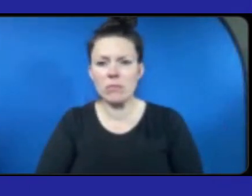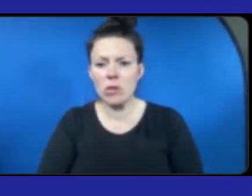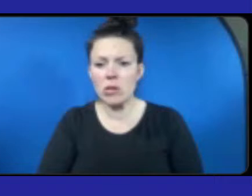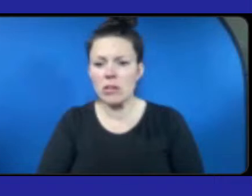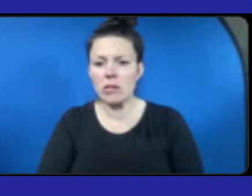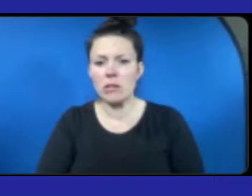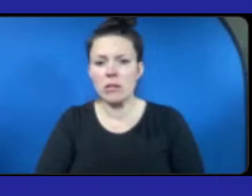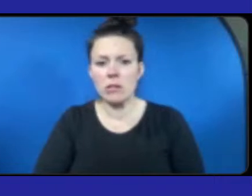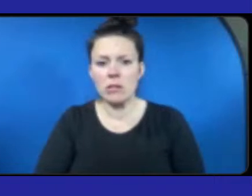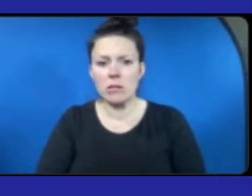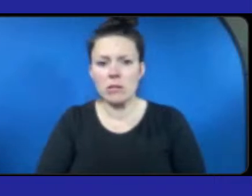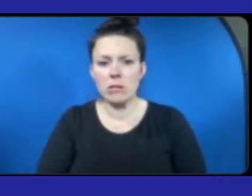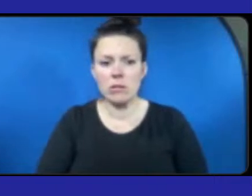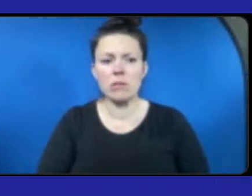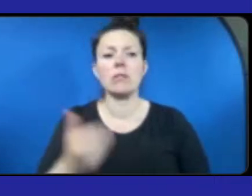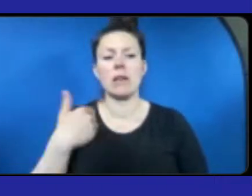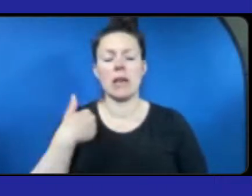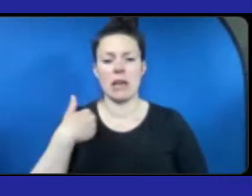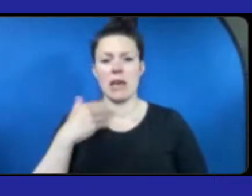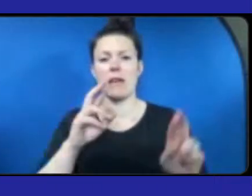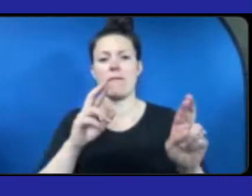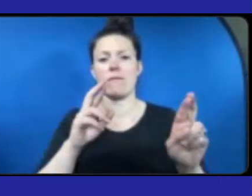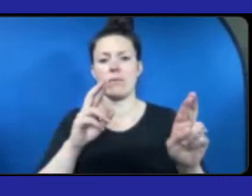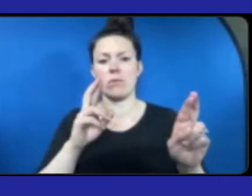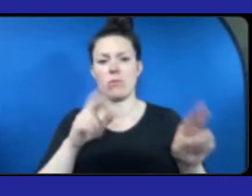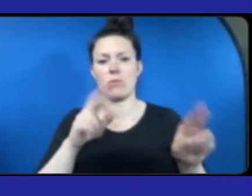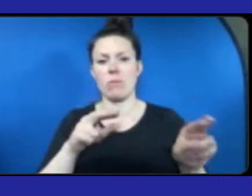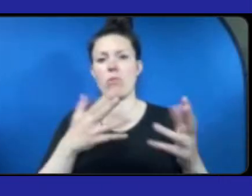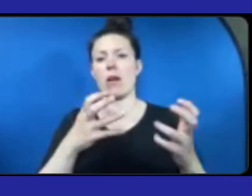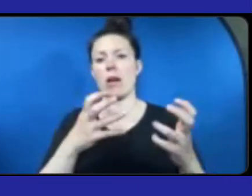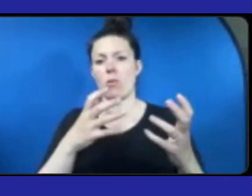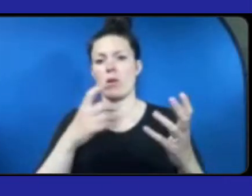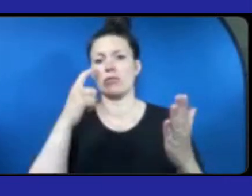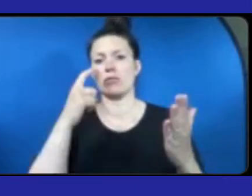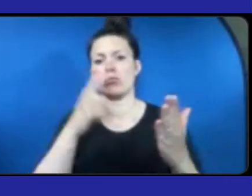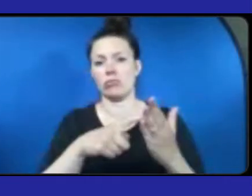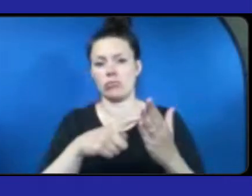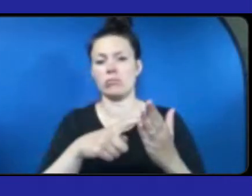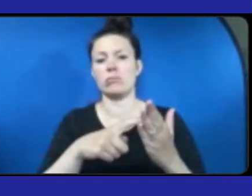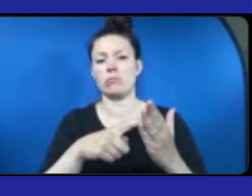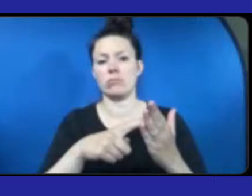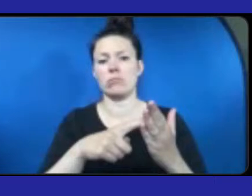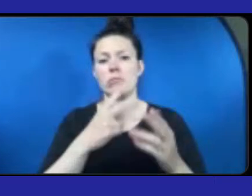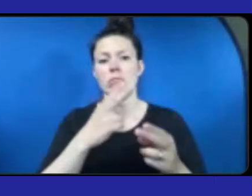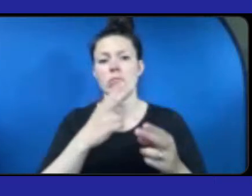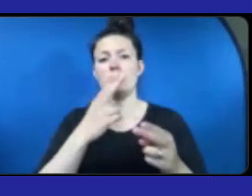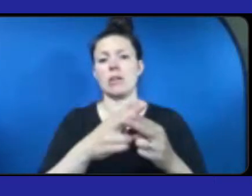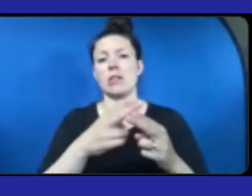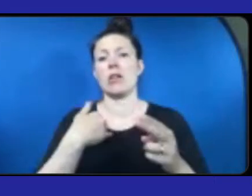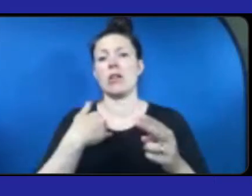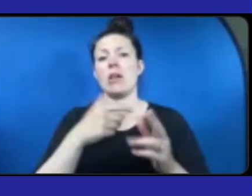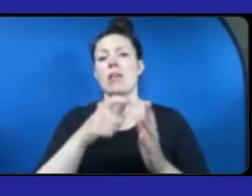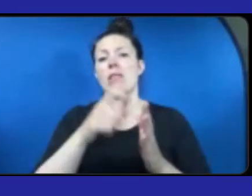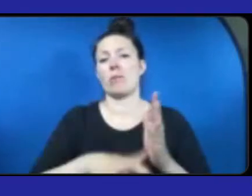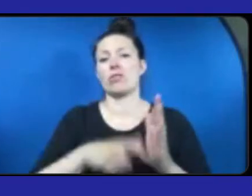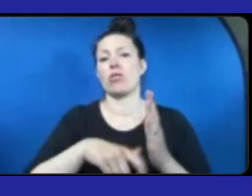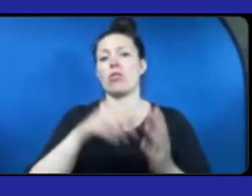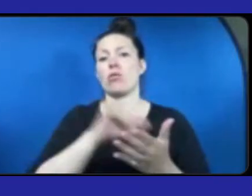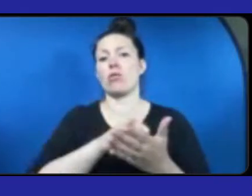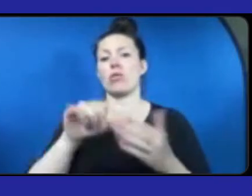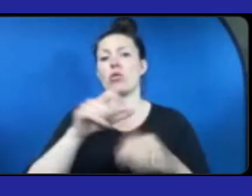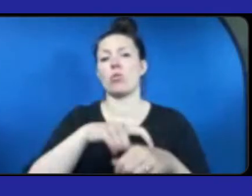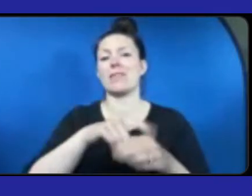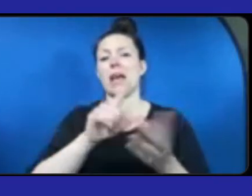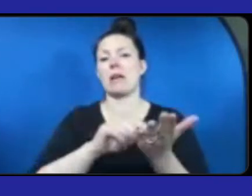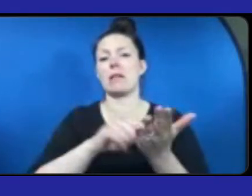we CMO report, I do want to note to the board that there was an article in the New York Times yesterday